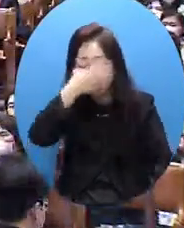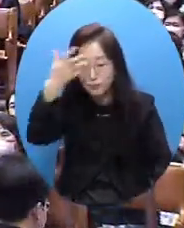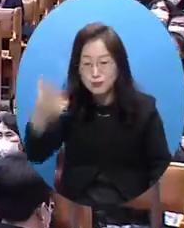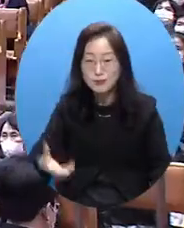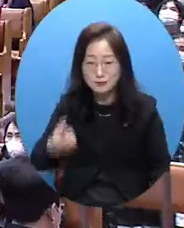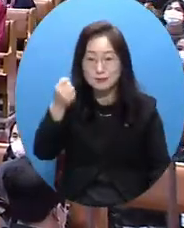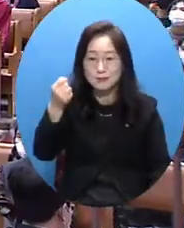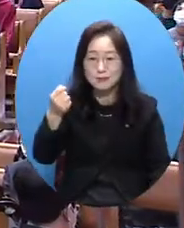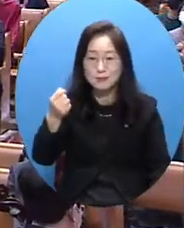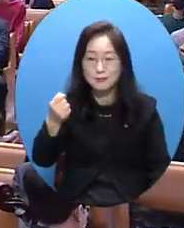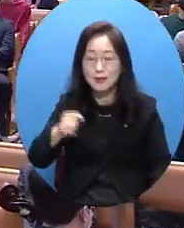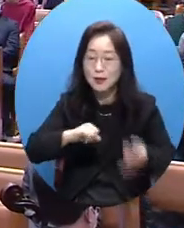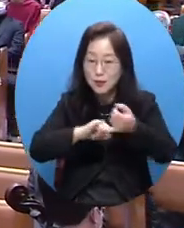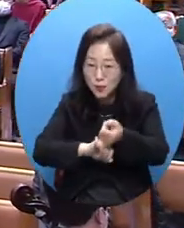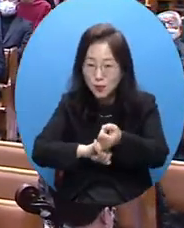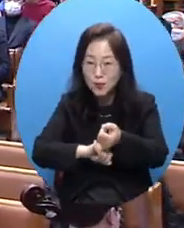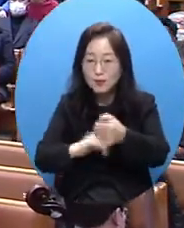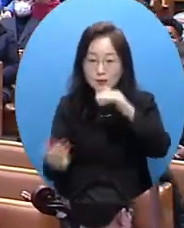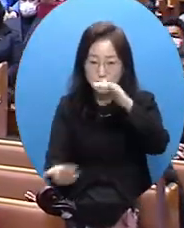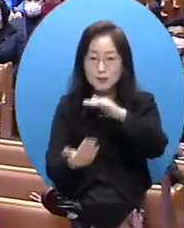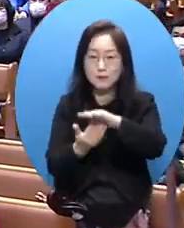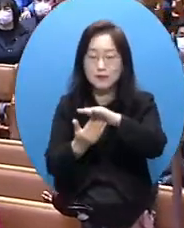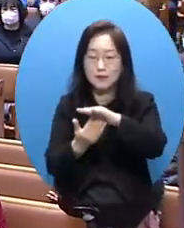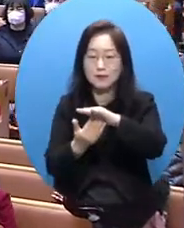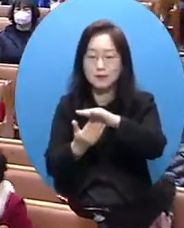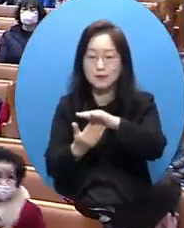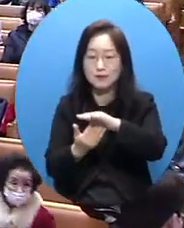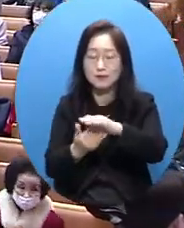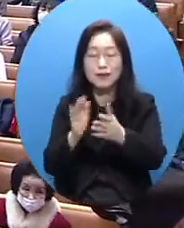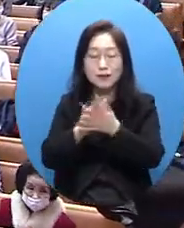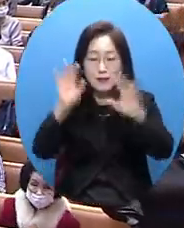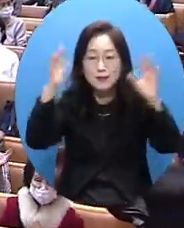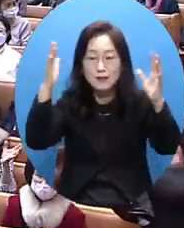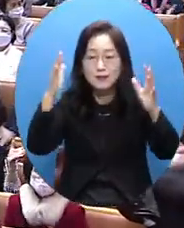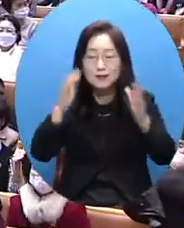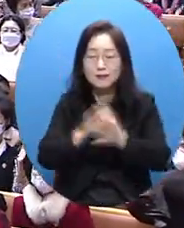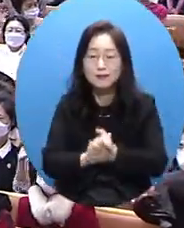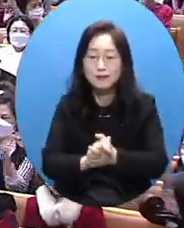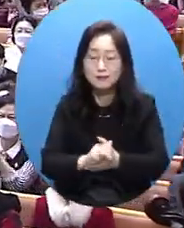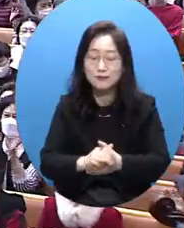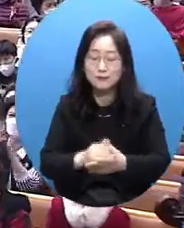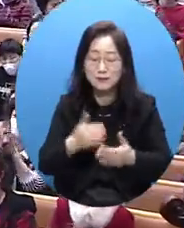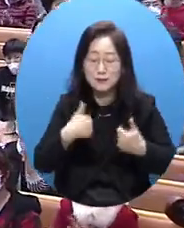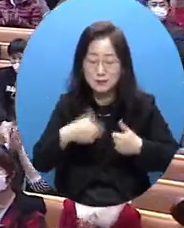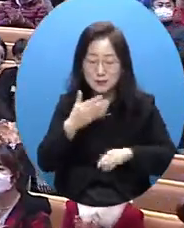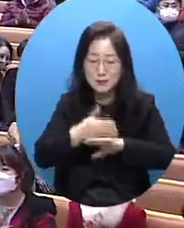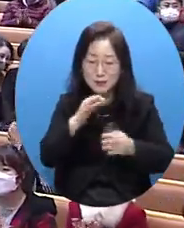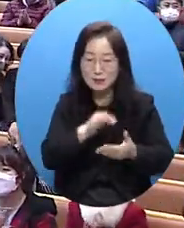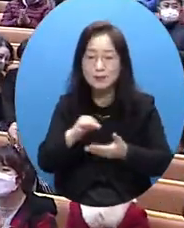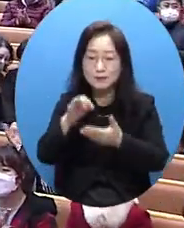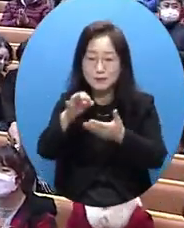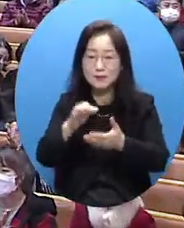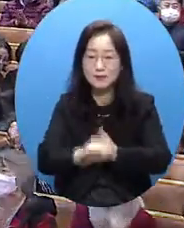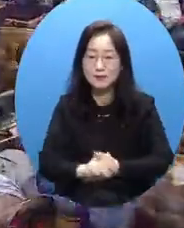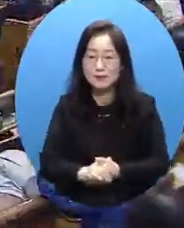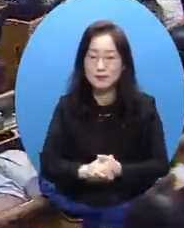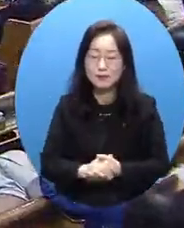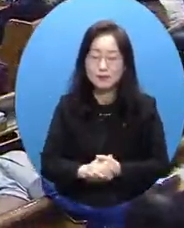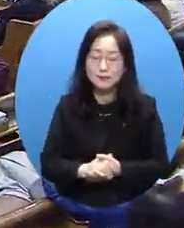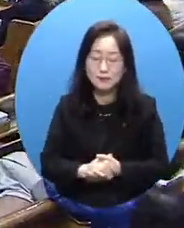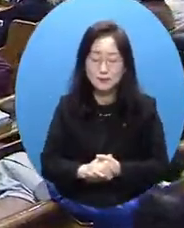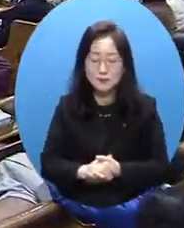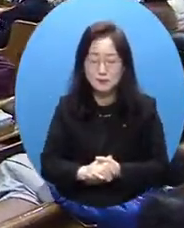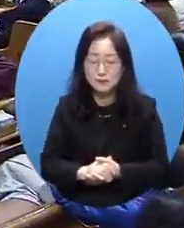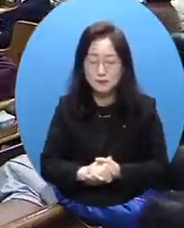dreams that we dream of in the Lord will surely come to pass Hallelujah let us now give offerings